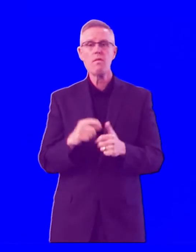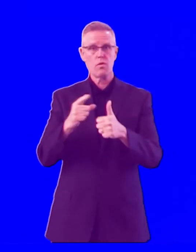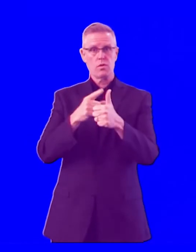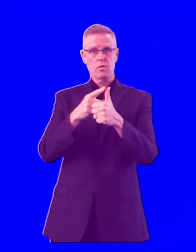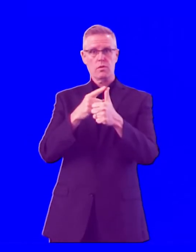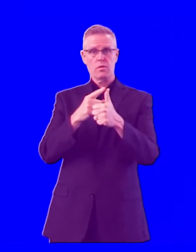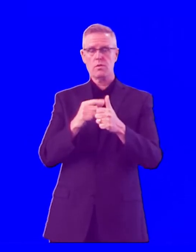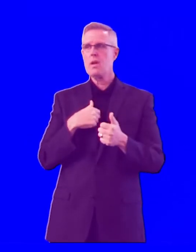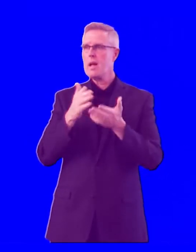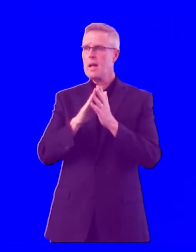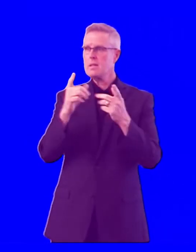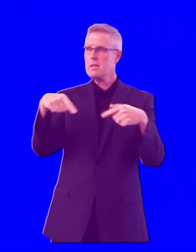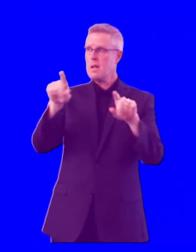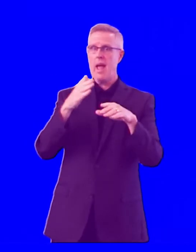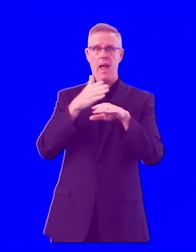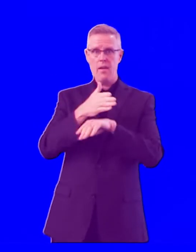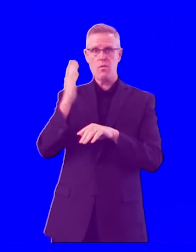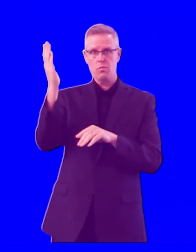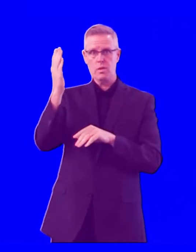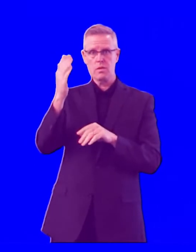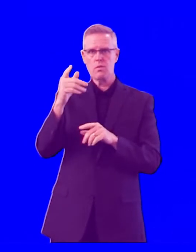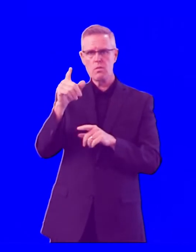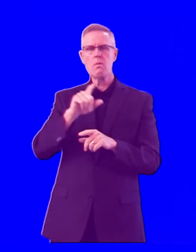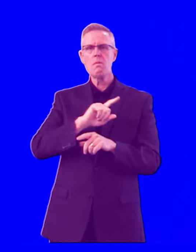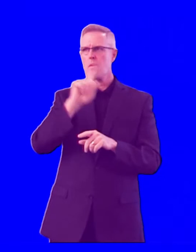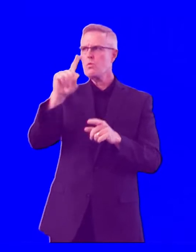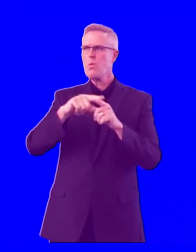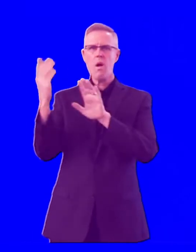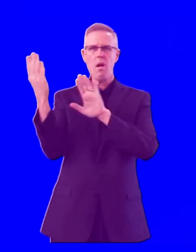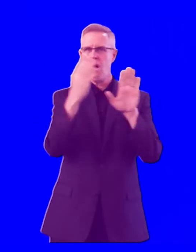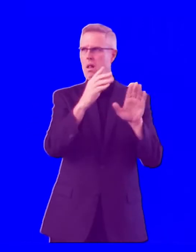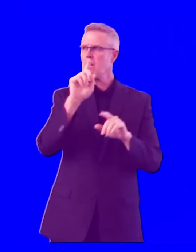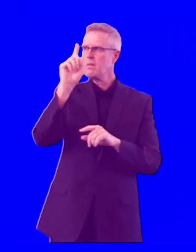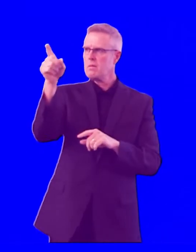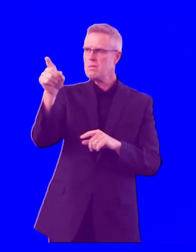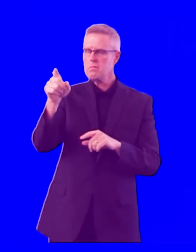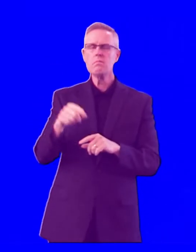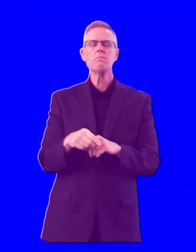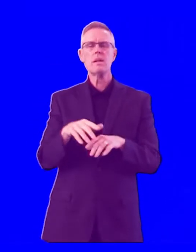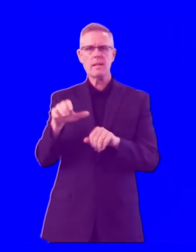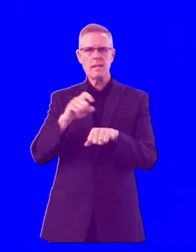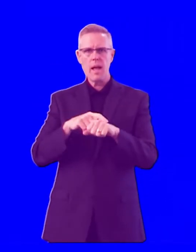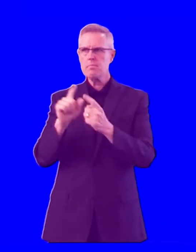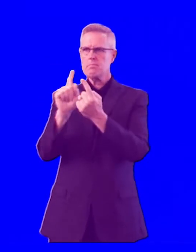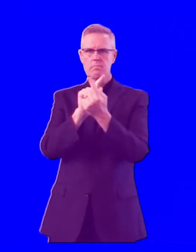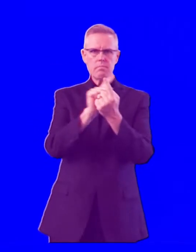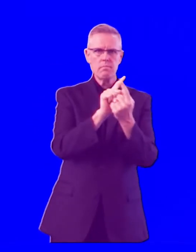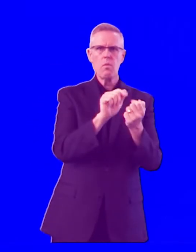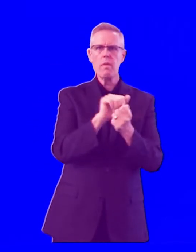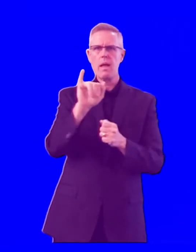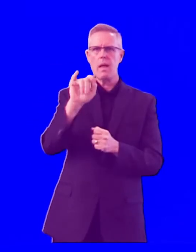thing is, I'm going to ask you after this presentation to go back out into the hallway, spend some time talking to the ITLA